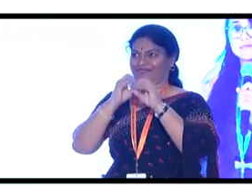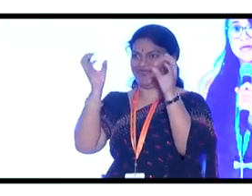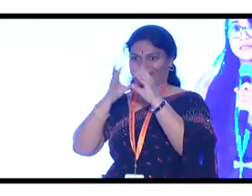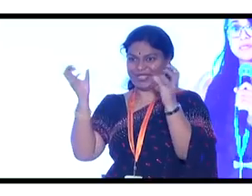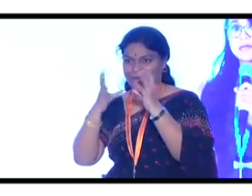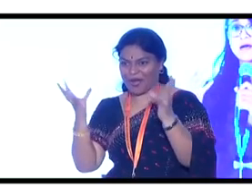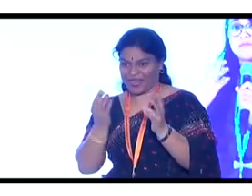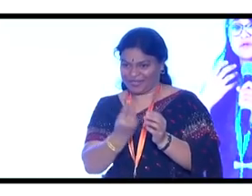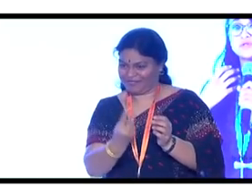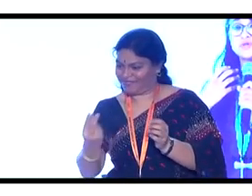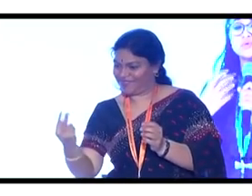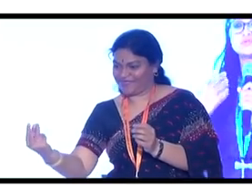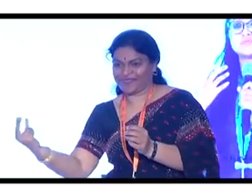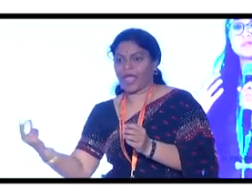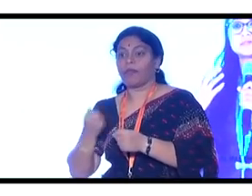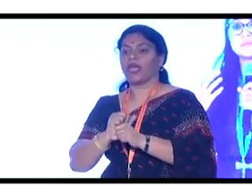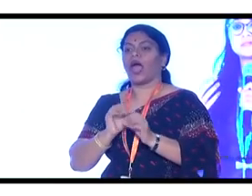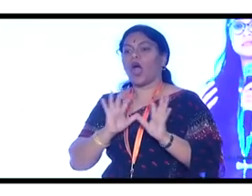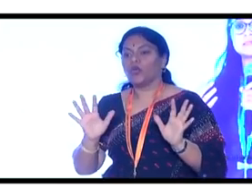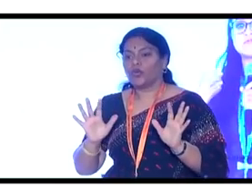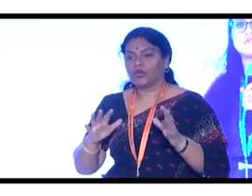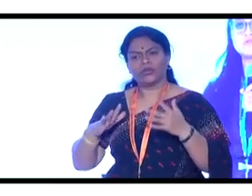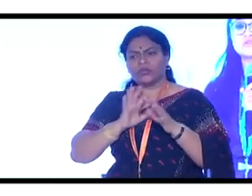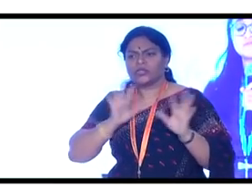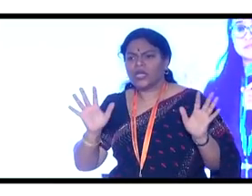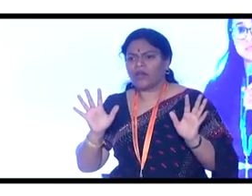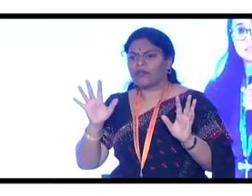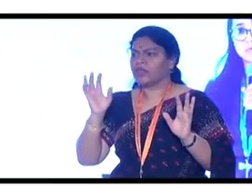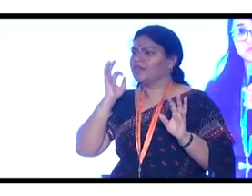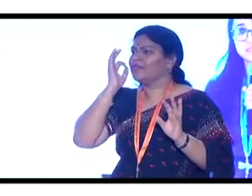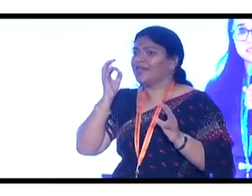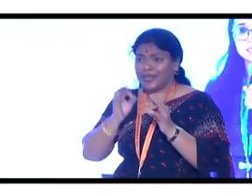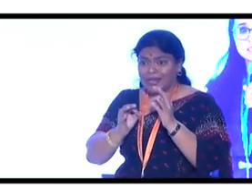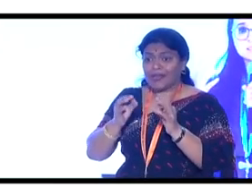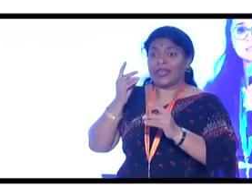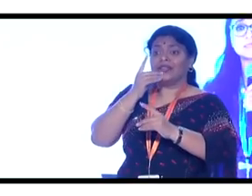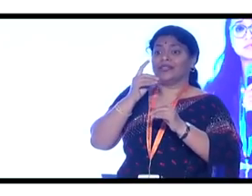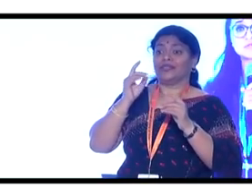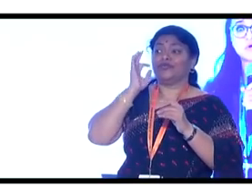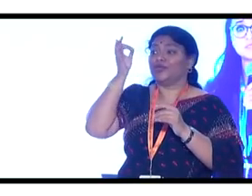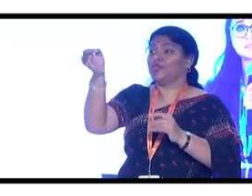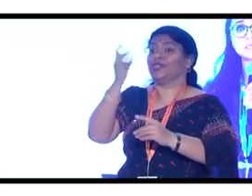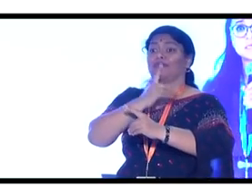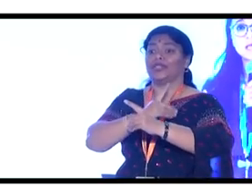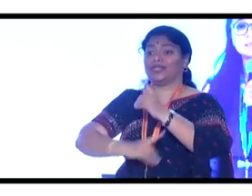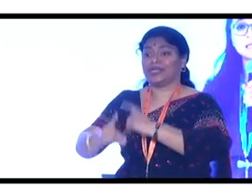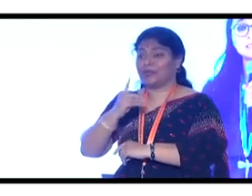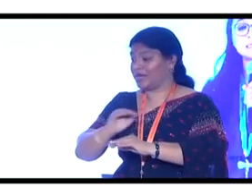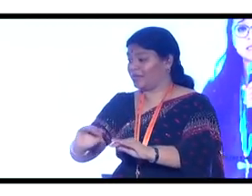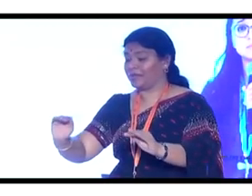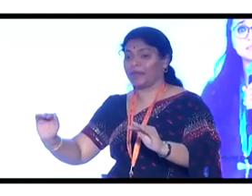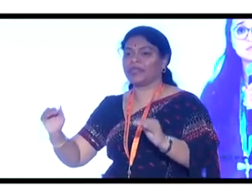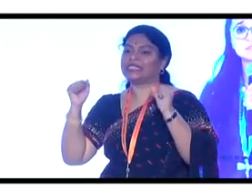that Diwali Mela, our youth with disabilities, the future of disability community, sit in the stalls and sell